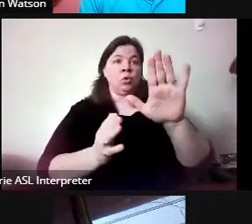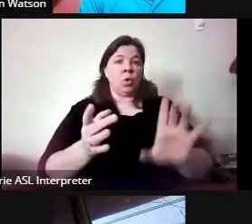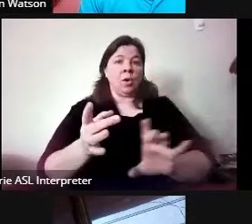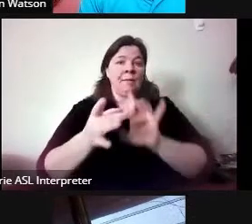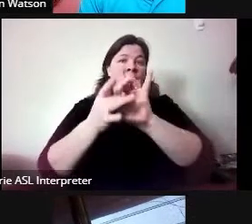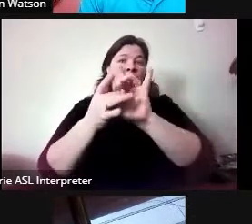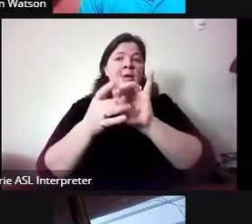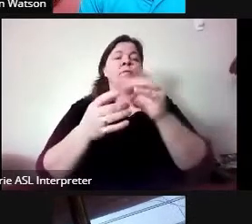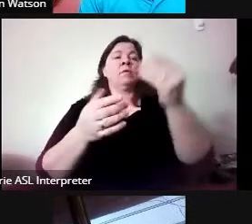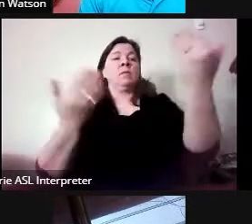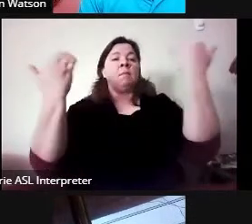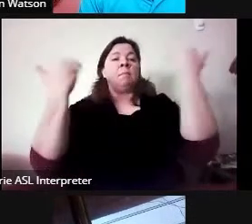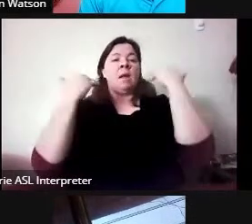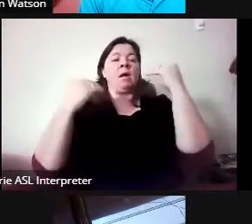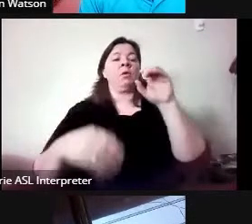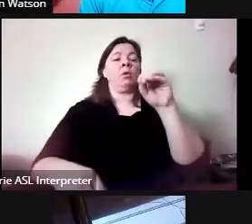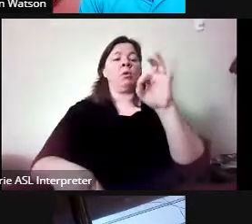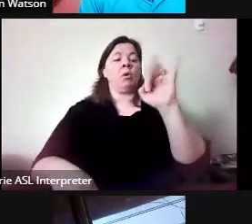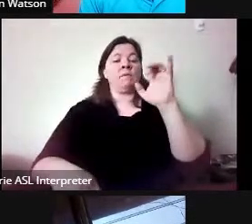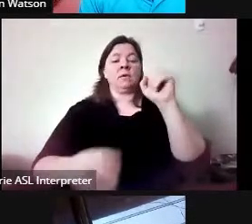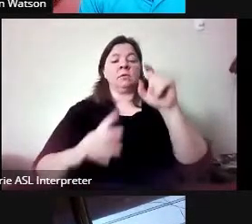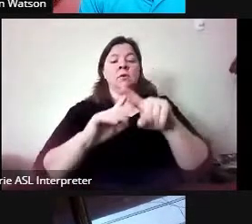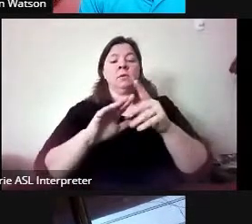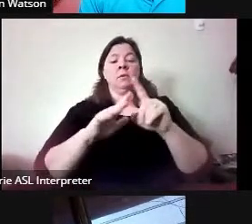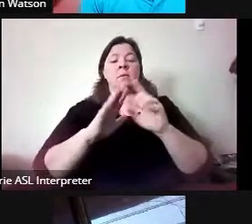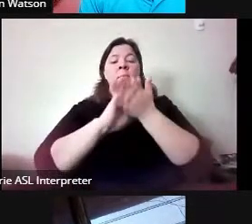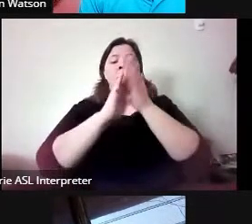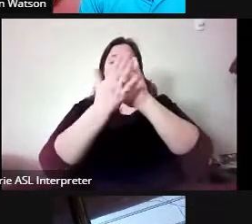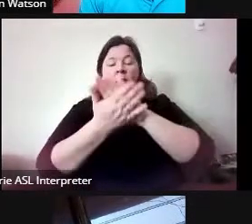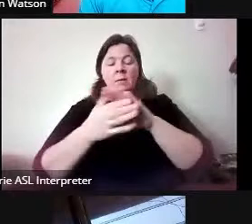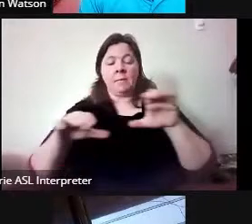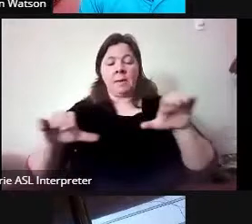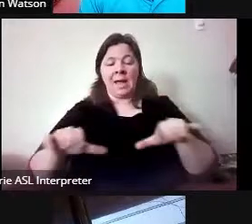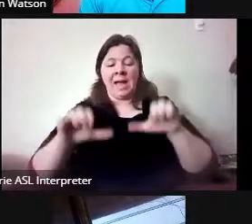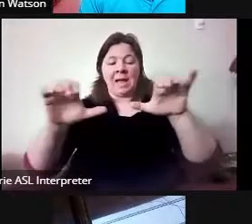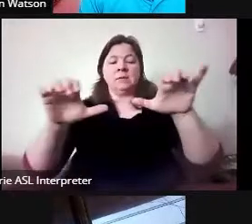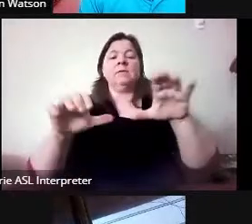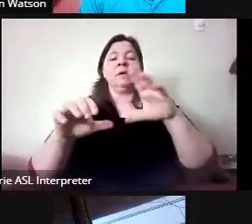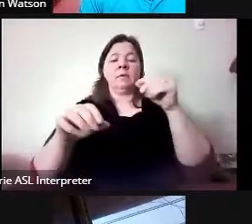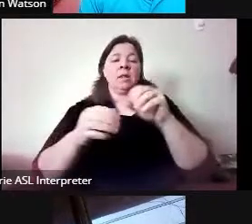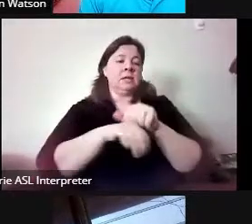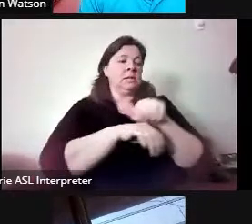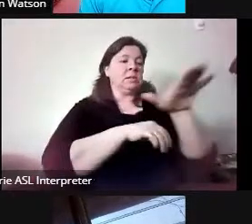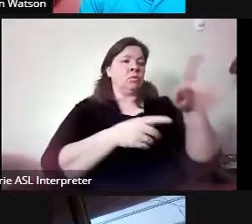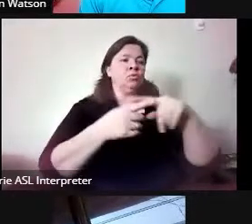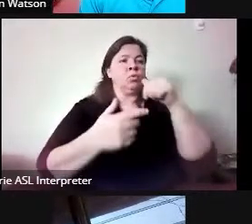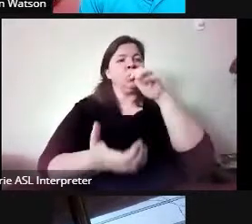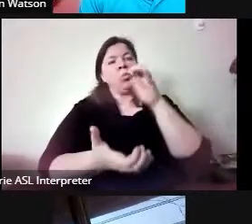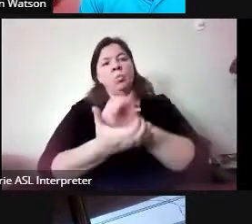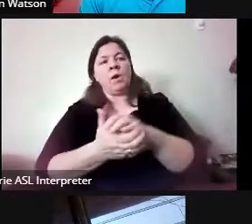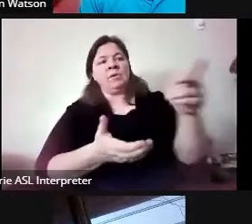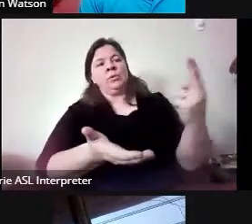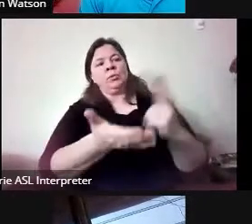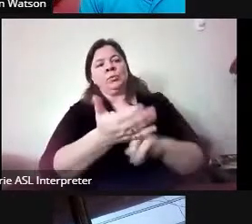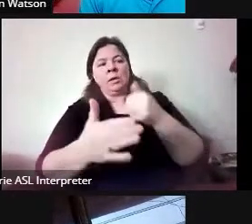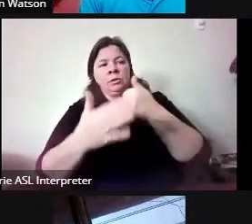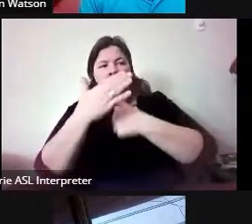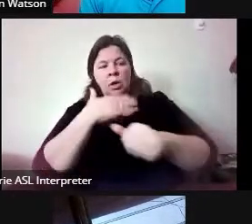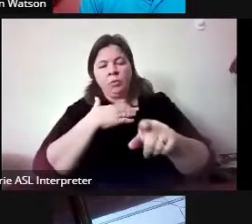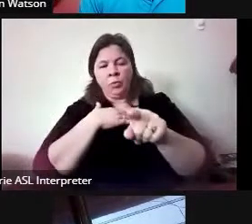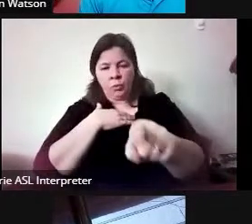from the back office once you activate it, and then you send that link to your wife, for example, and she registers under